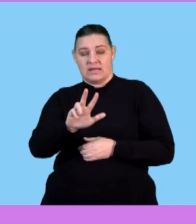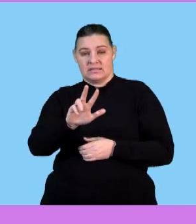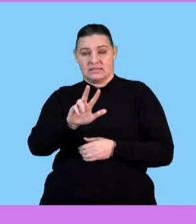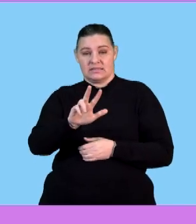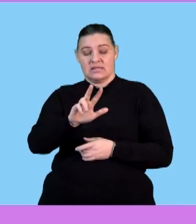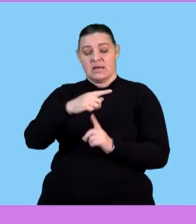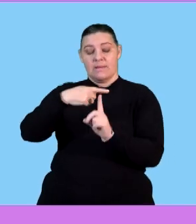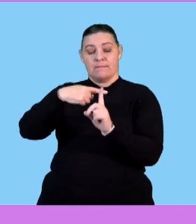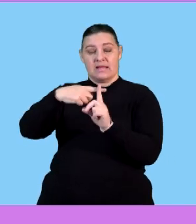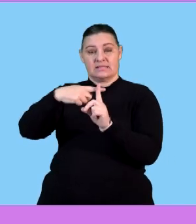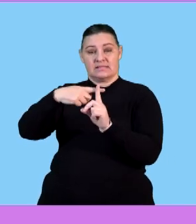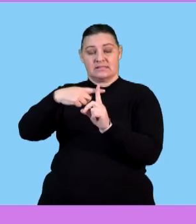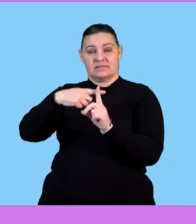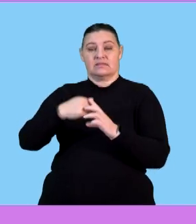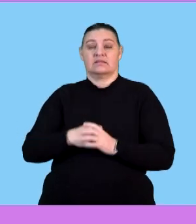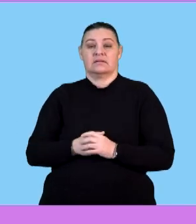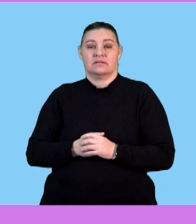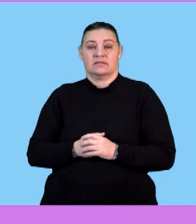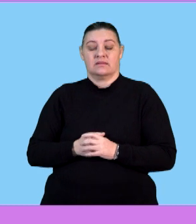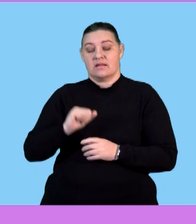13,790,208 plus